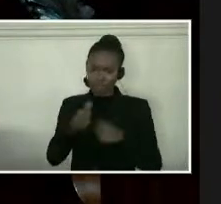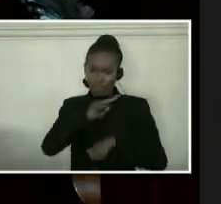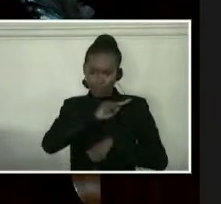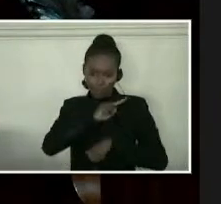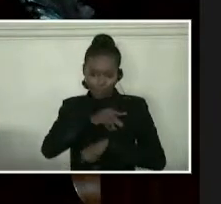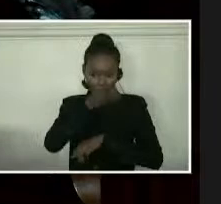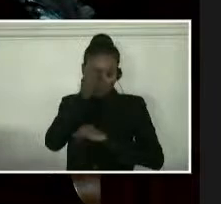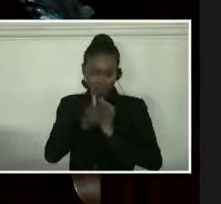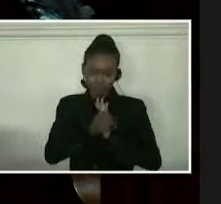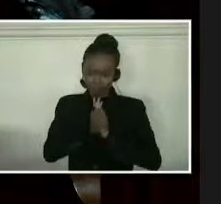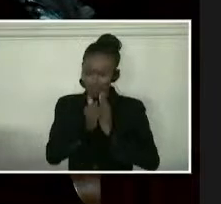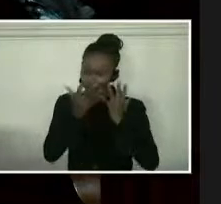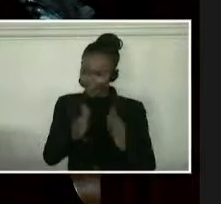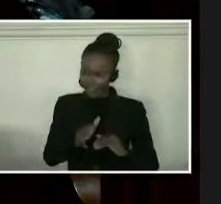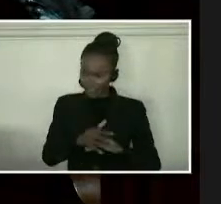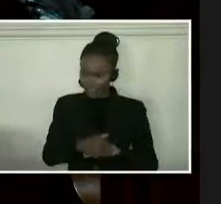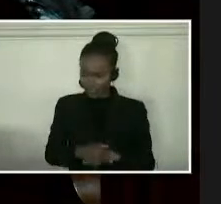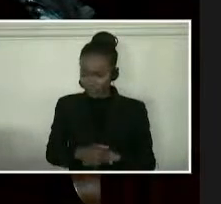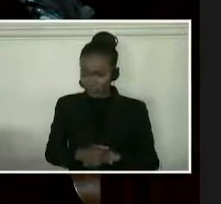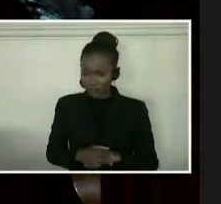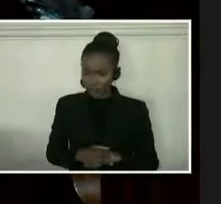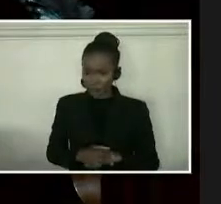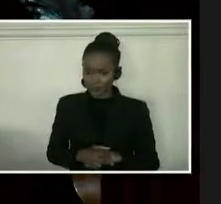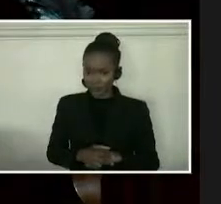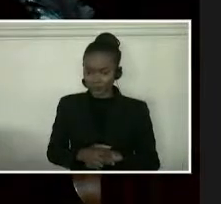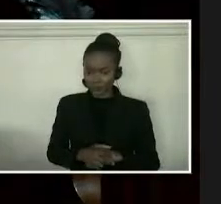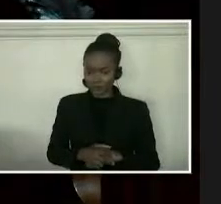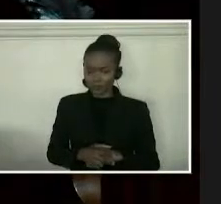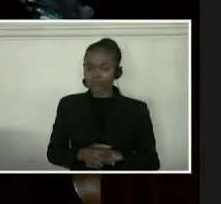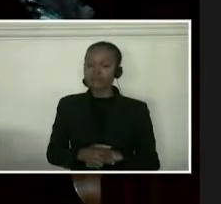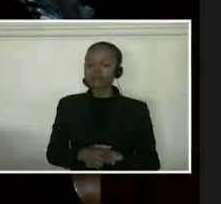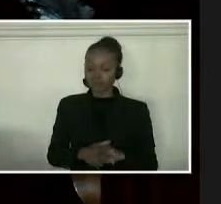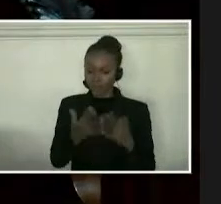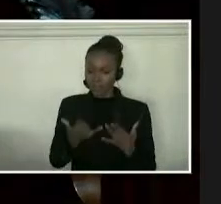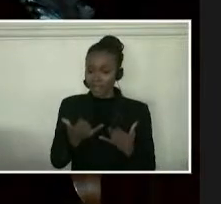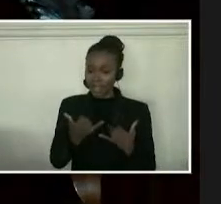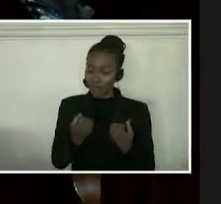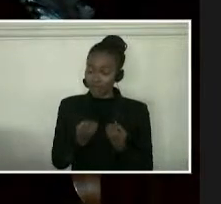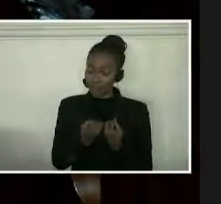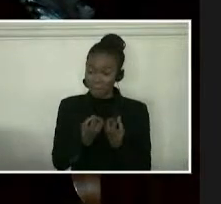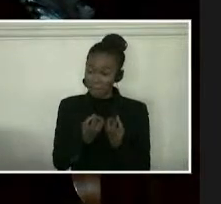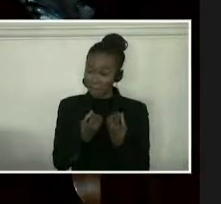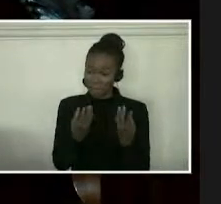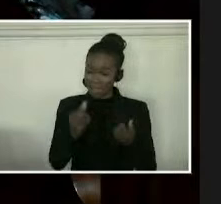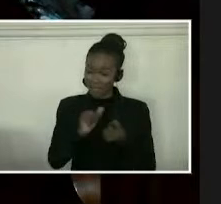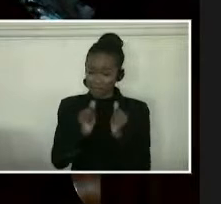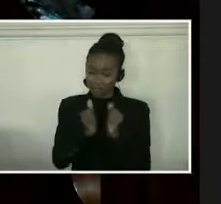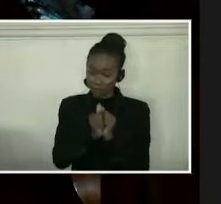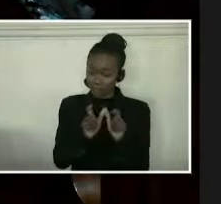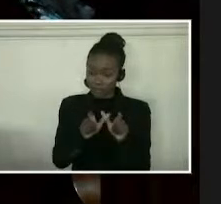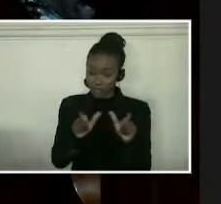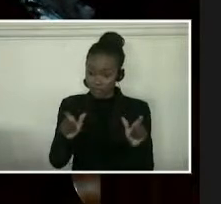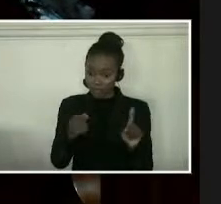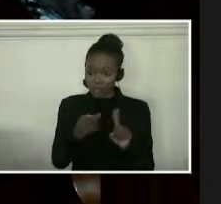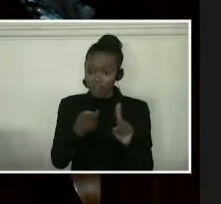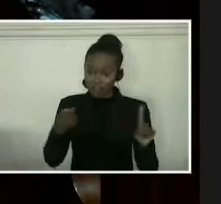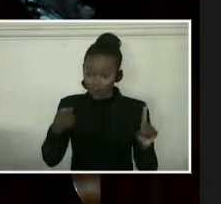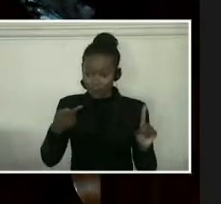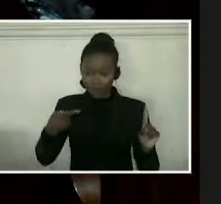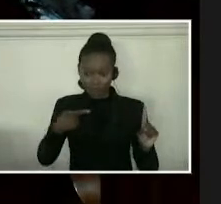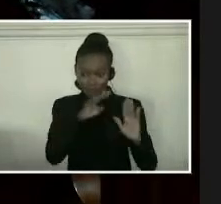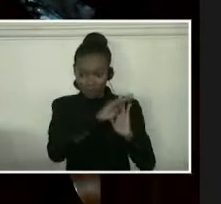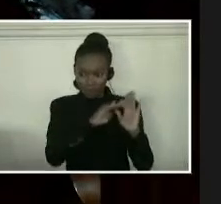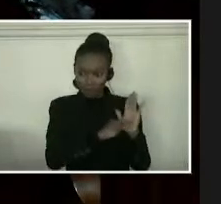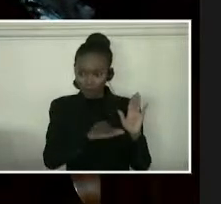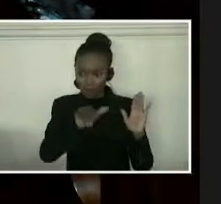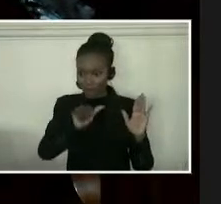is assisting our province we are having a number of outlets that have been produced by the elite program we